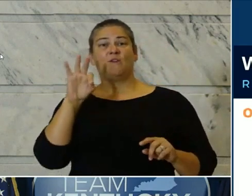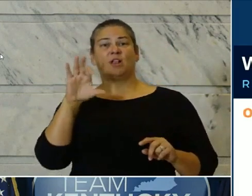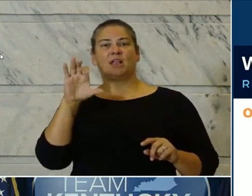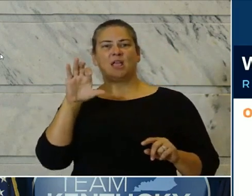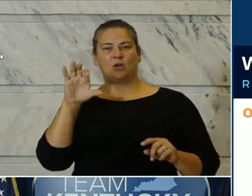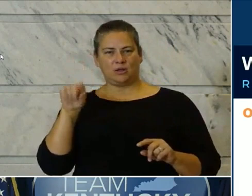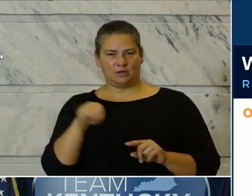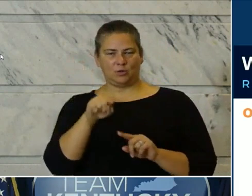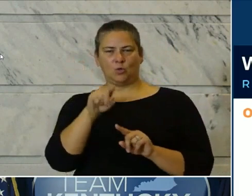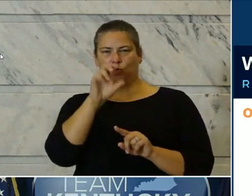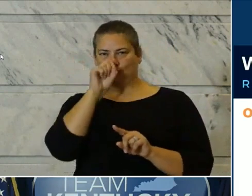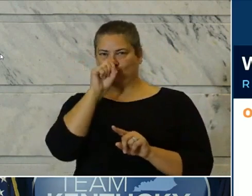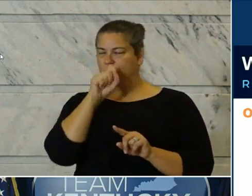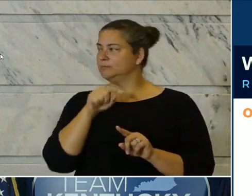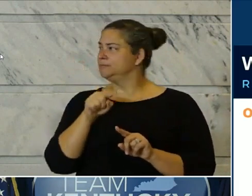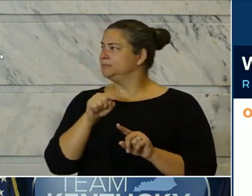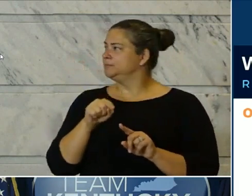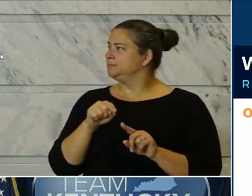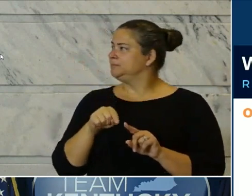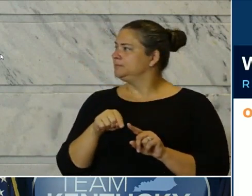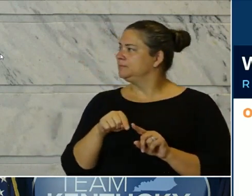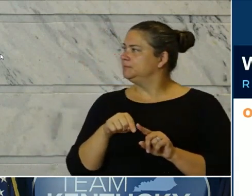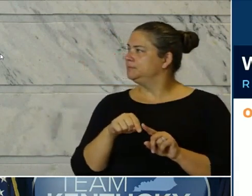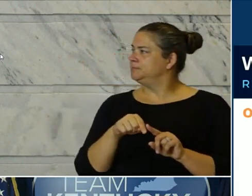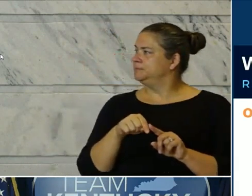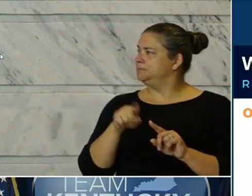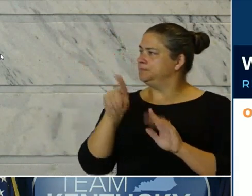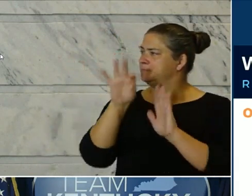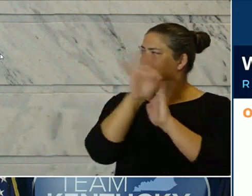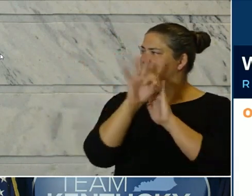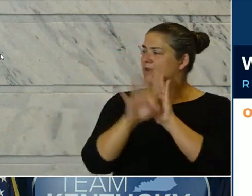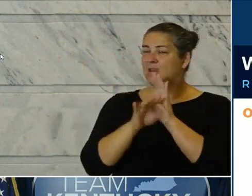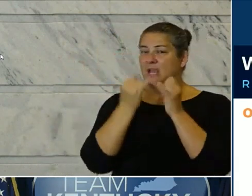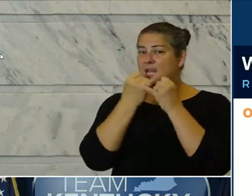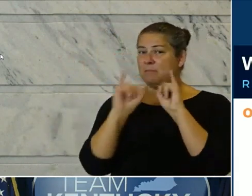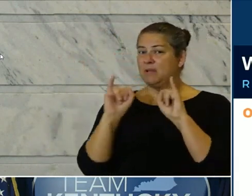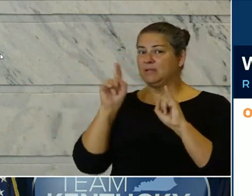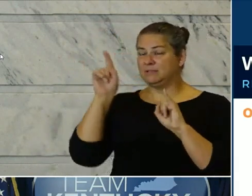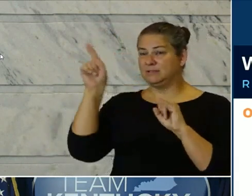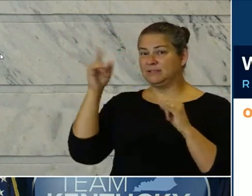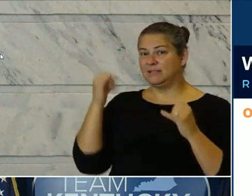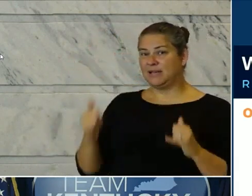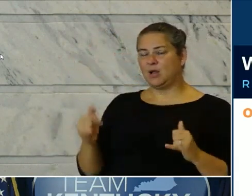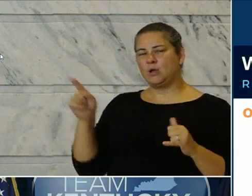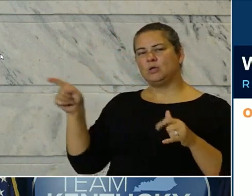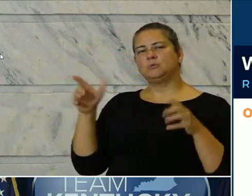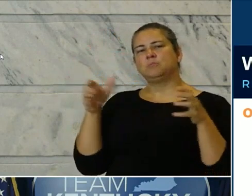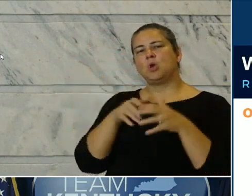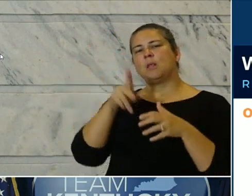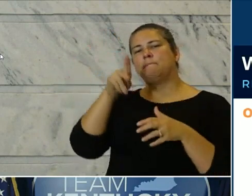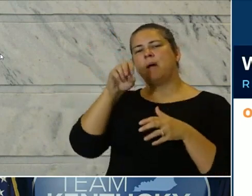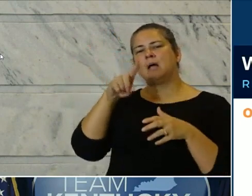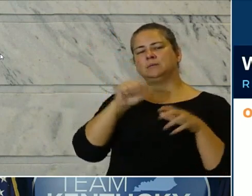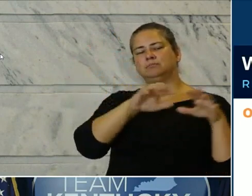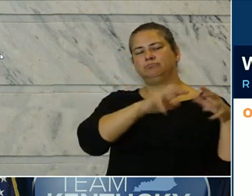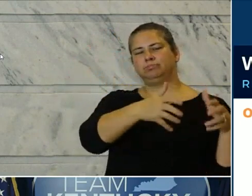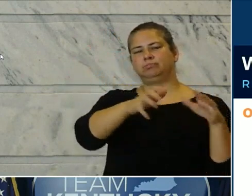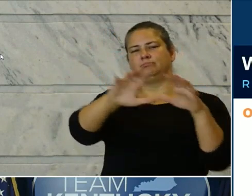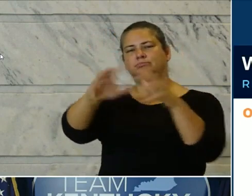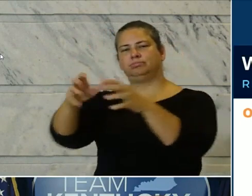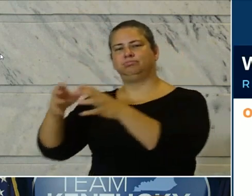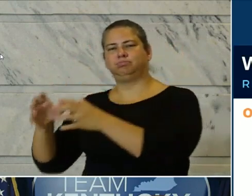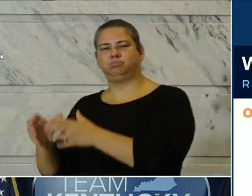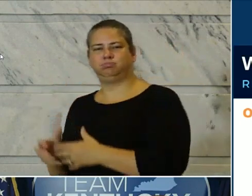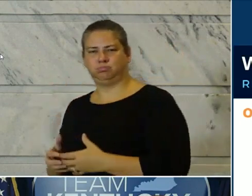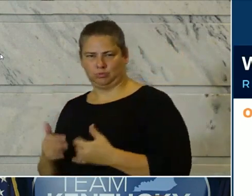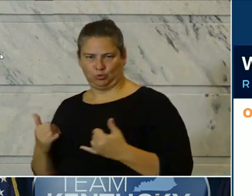Frankfort Independent, operating under the zones we put out, is doing small pods starting today because they're